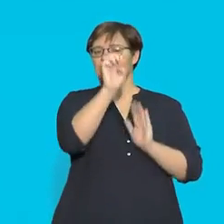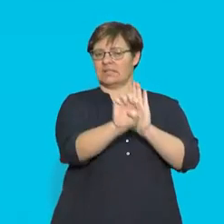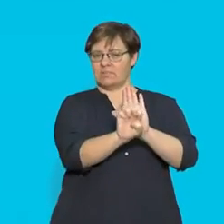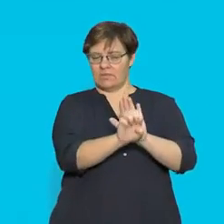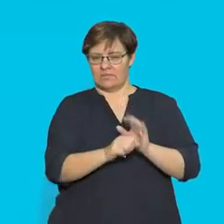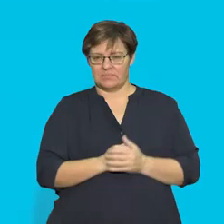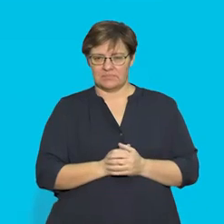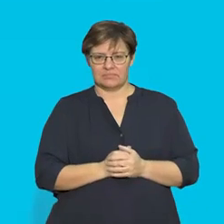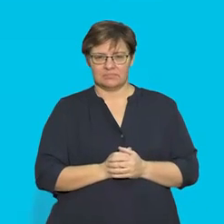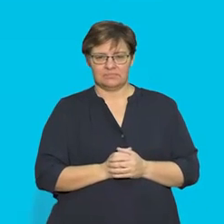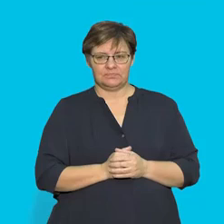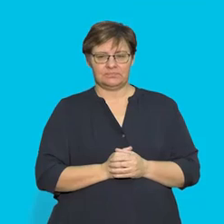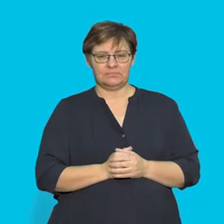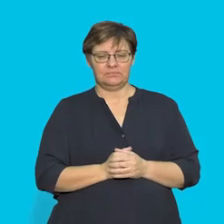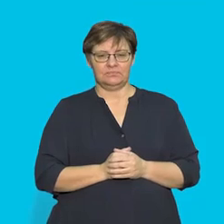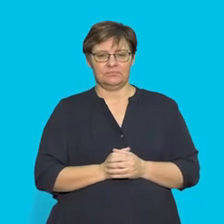our first example.